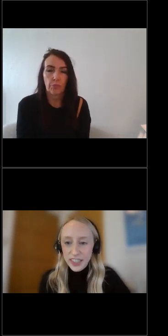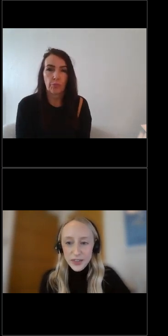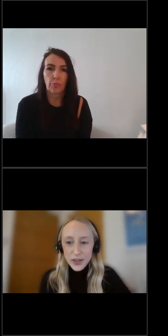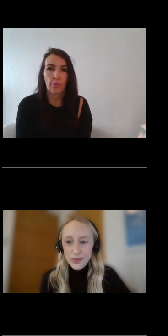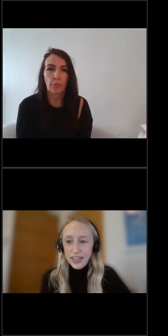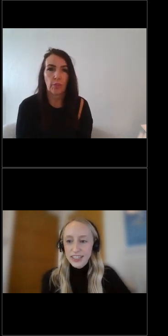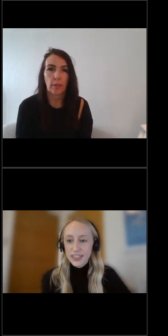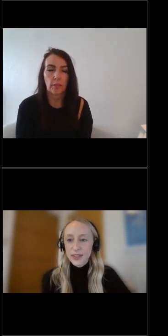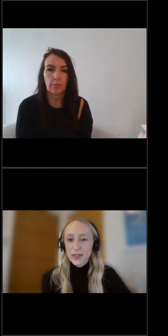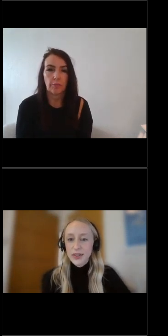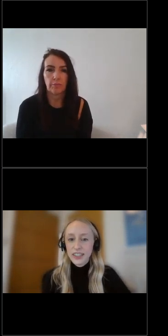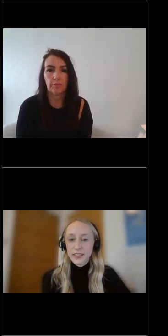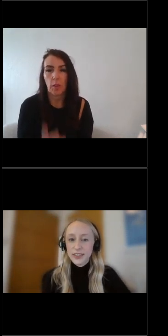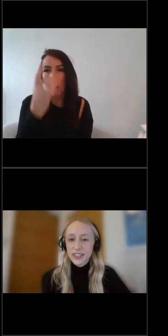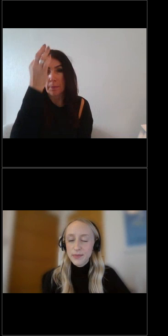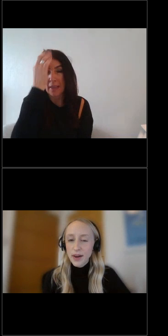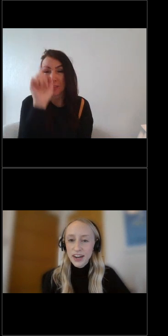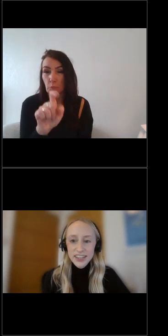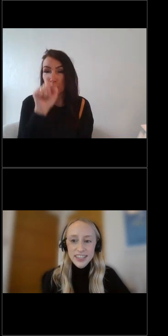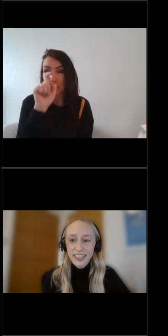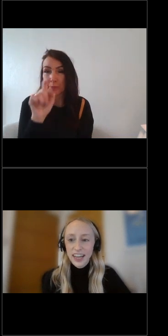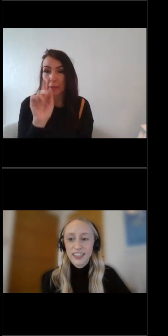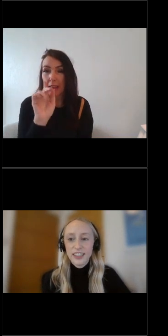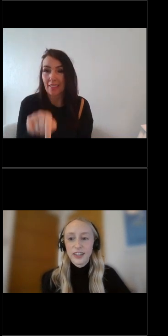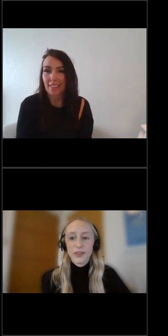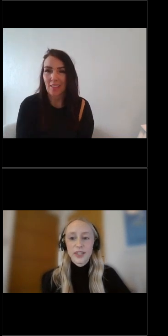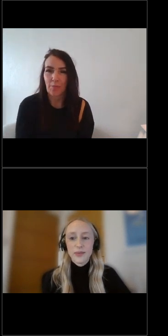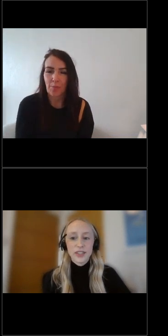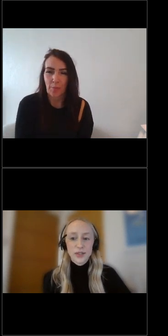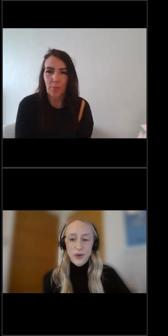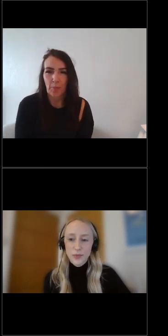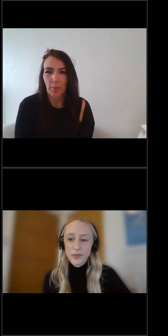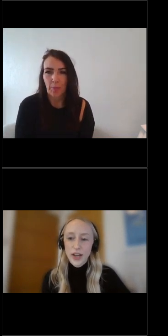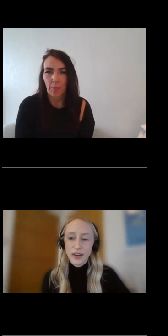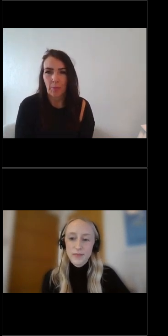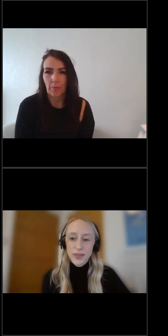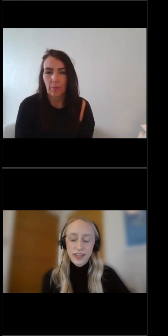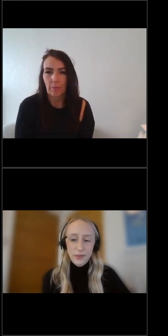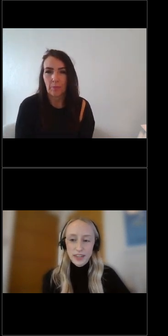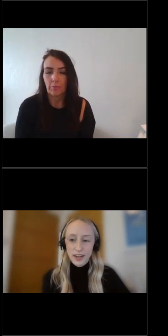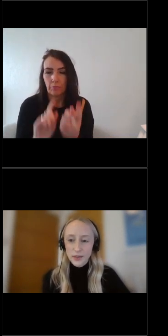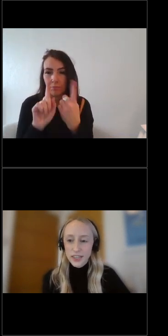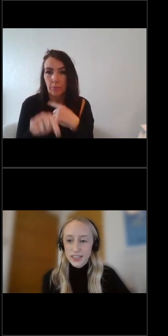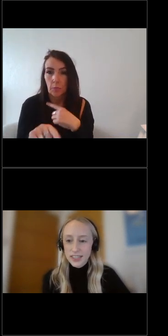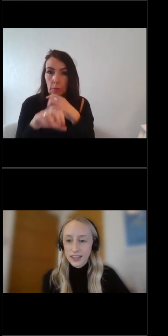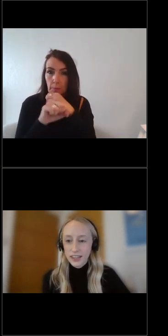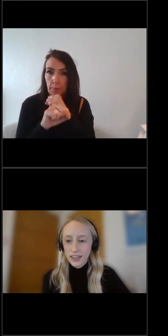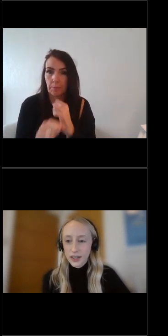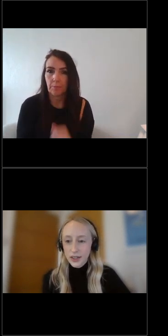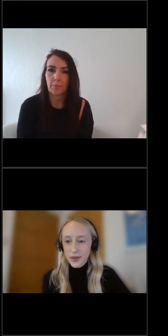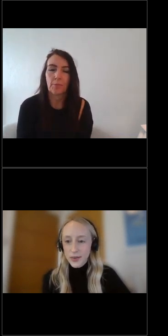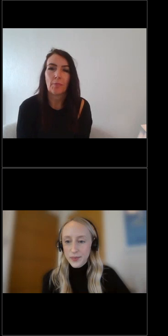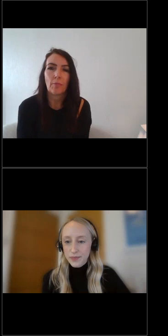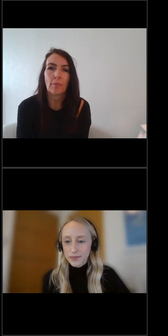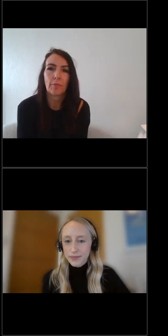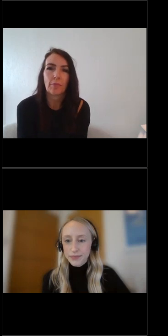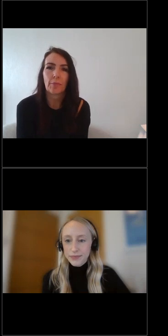just give you a minute to respond. And again, your responses will be kept anonymous.